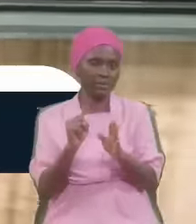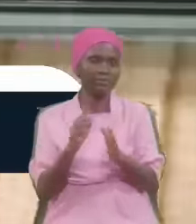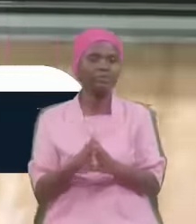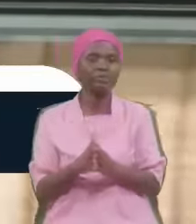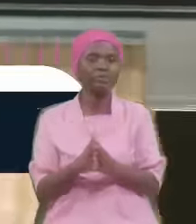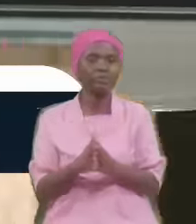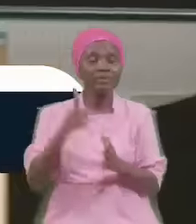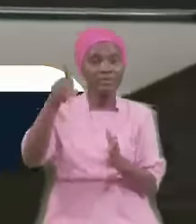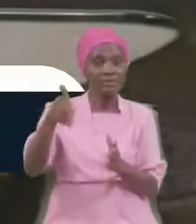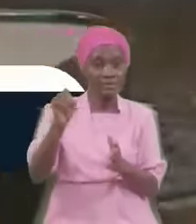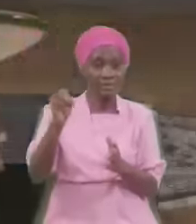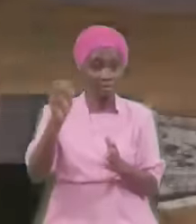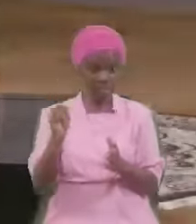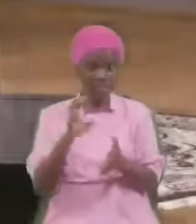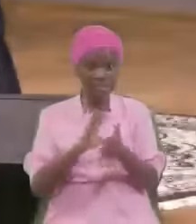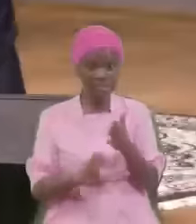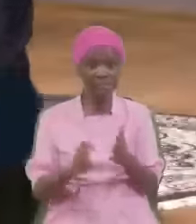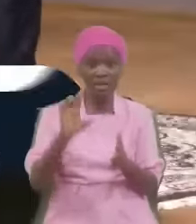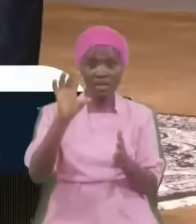Psalm 71,